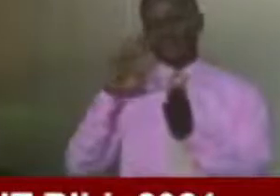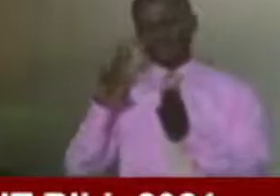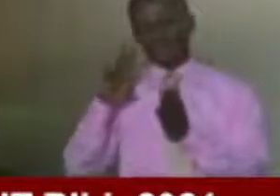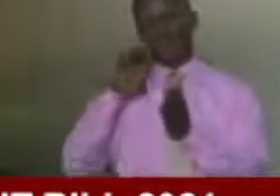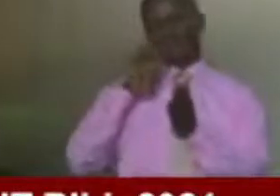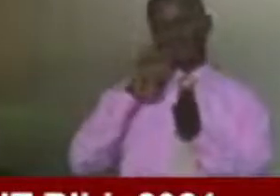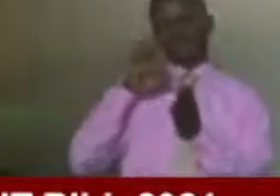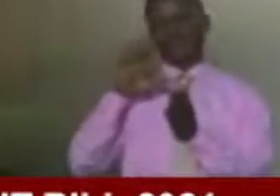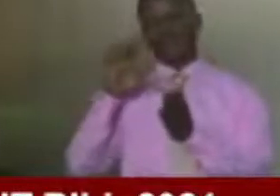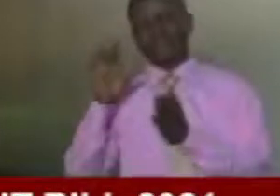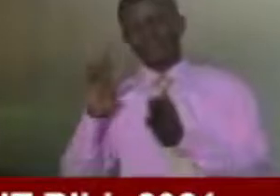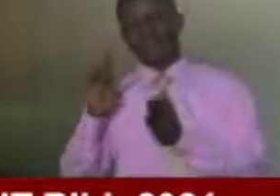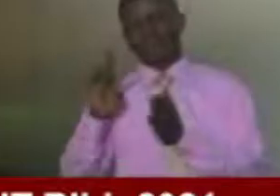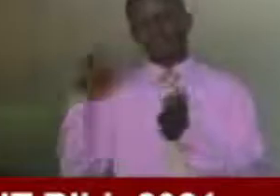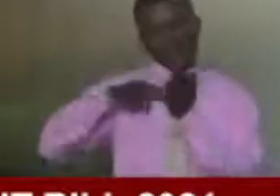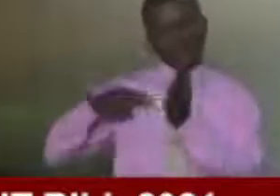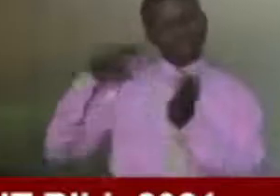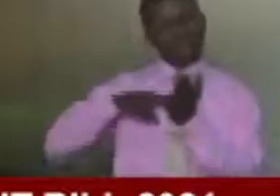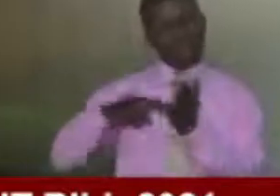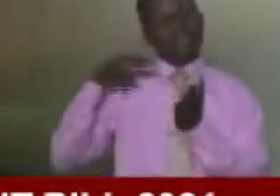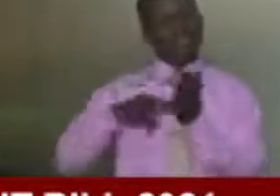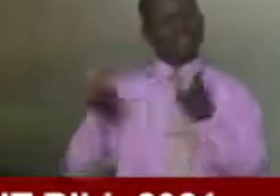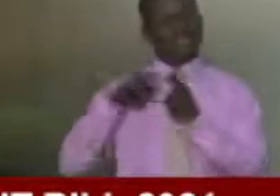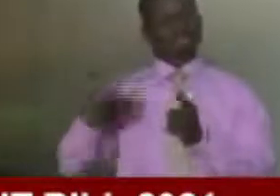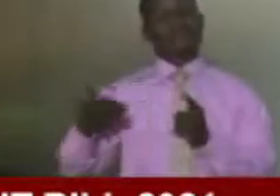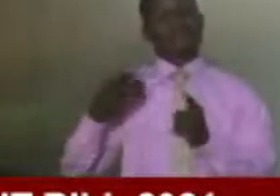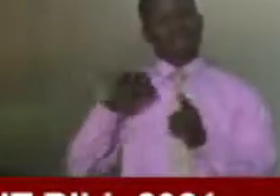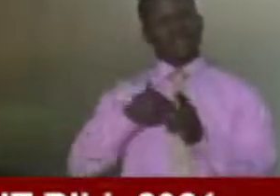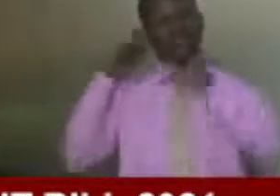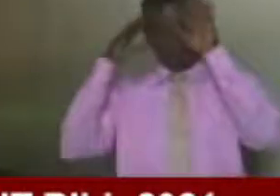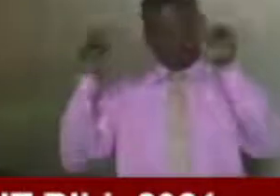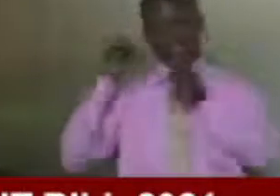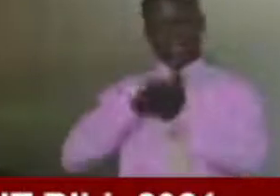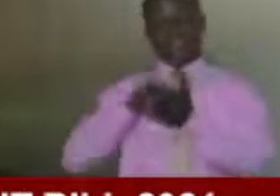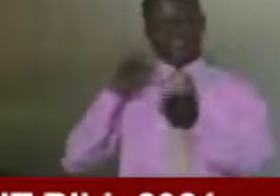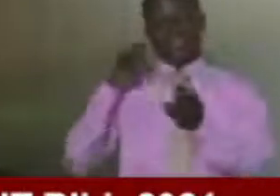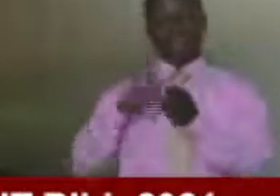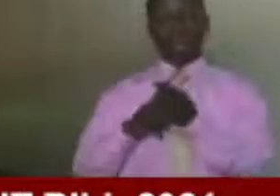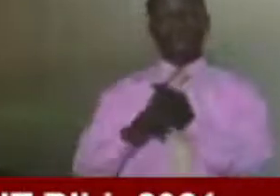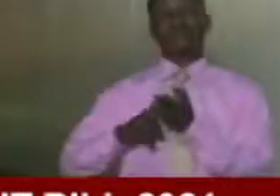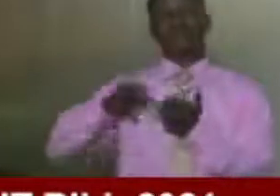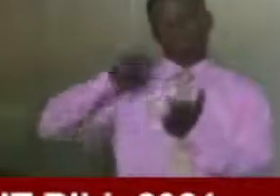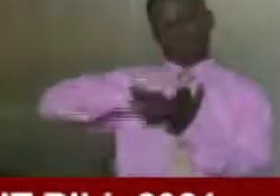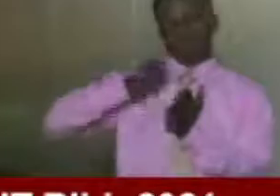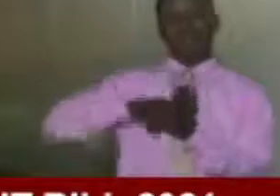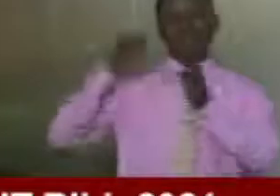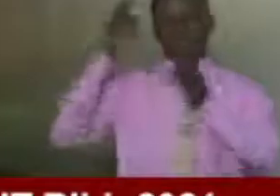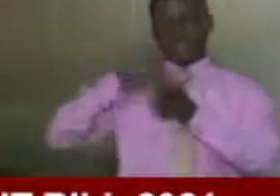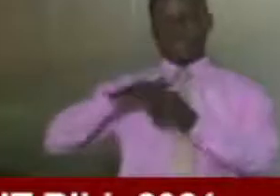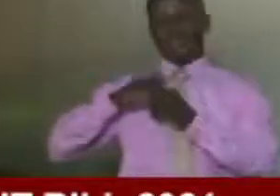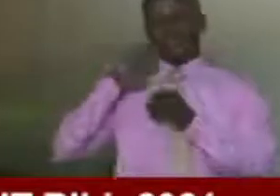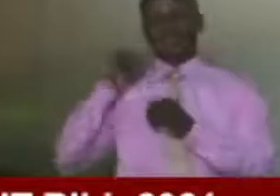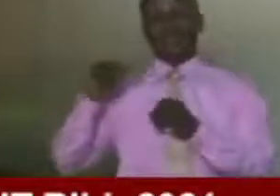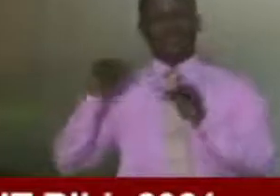essentially repeating the same things. So we have a precedent where the president didn't assent to an electoral bill because of those, you know, errors.